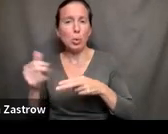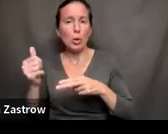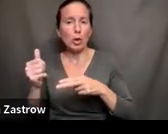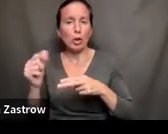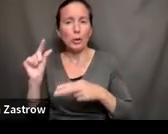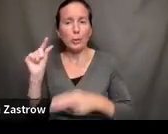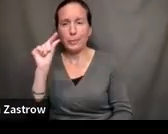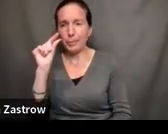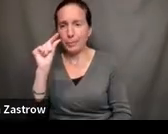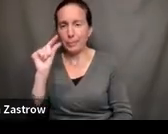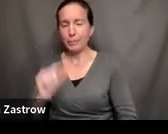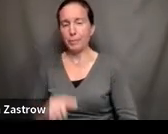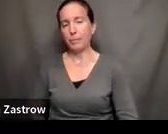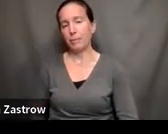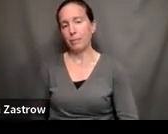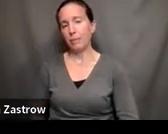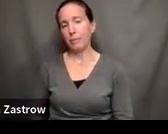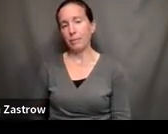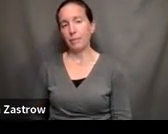areas compliant.